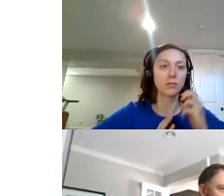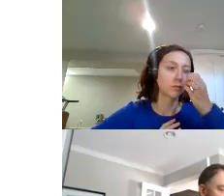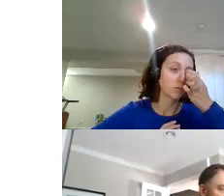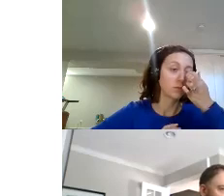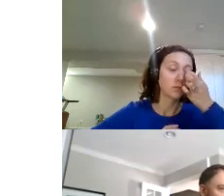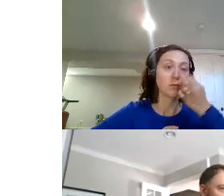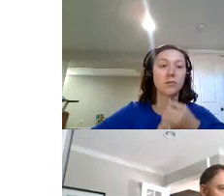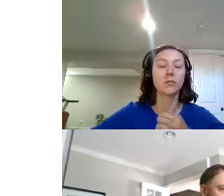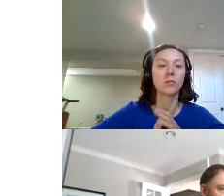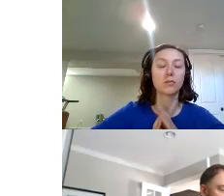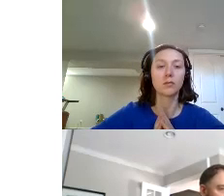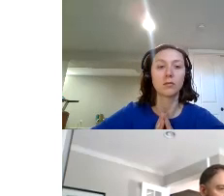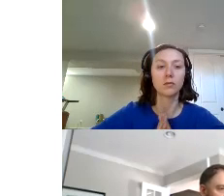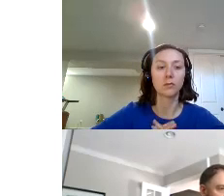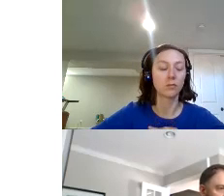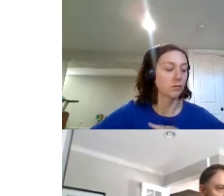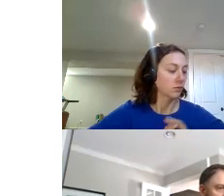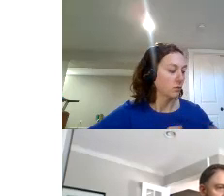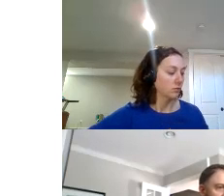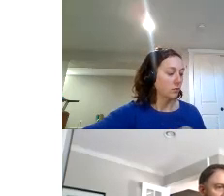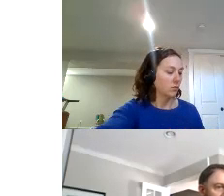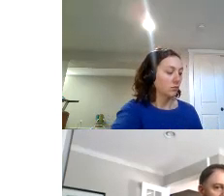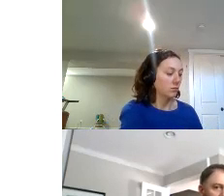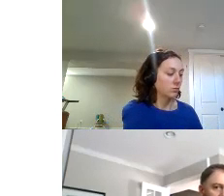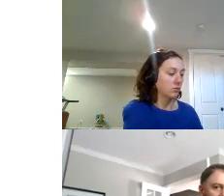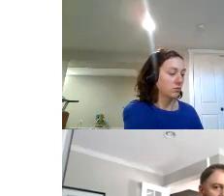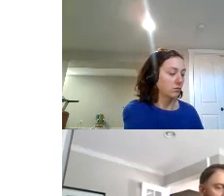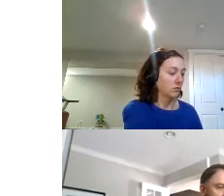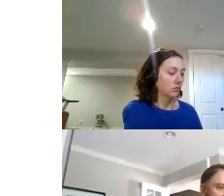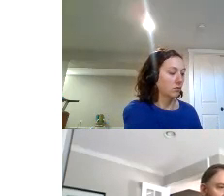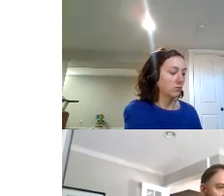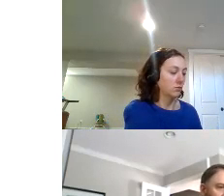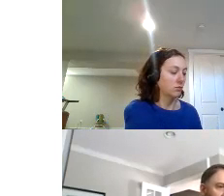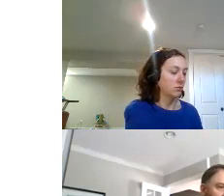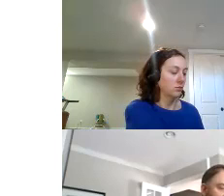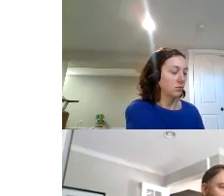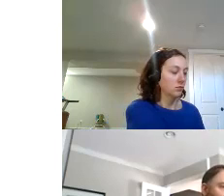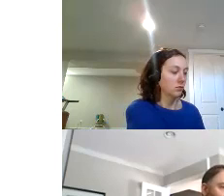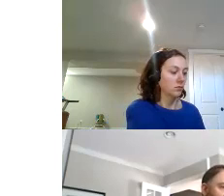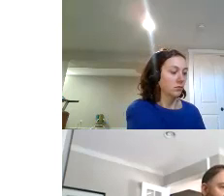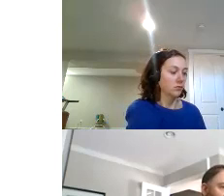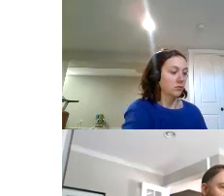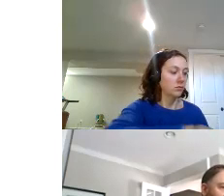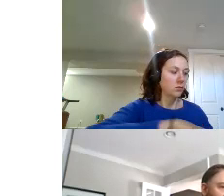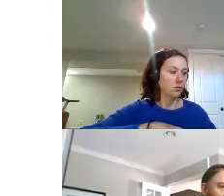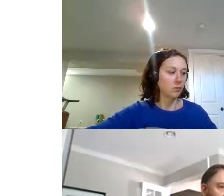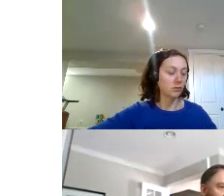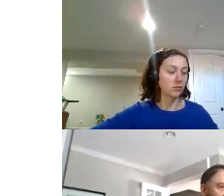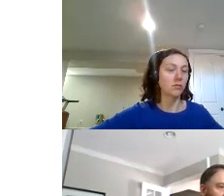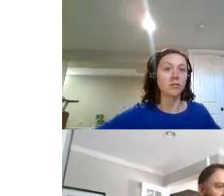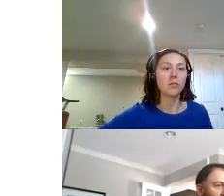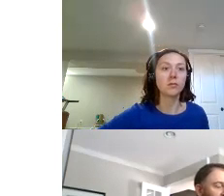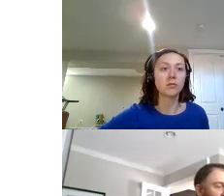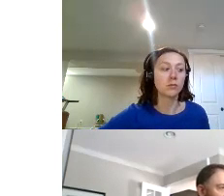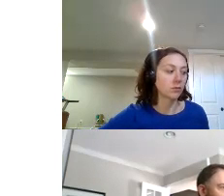important from these secondary publicly available data sources about economic stability and support within your community,